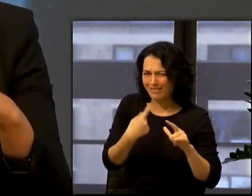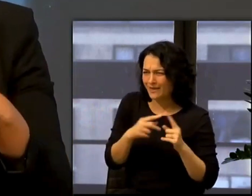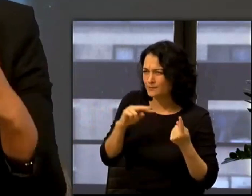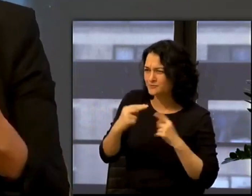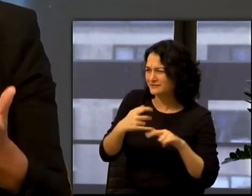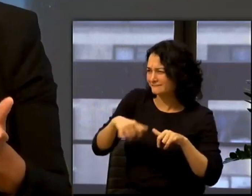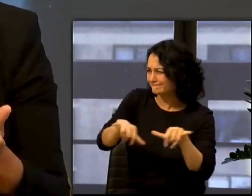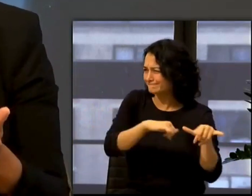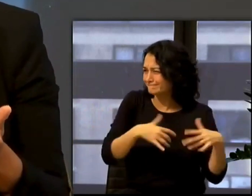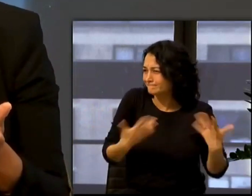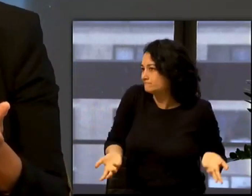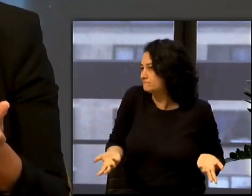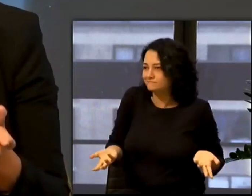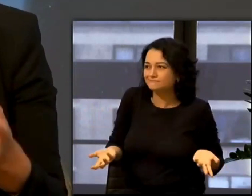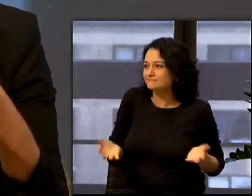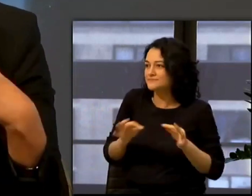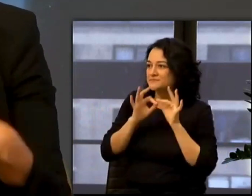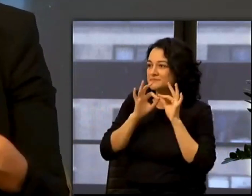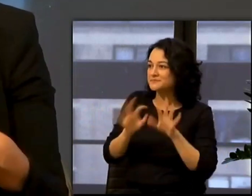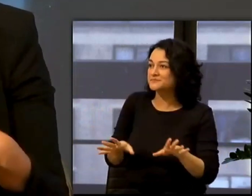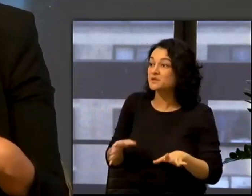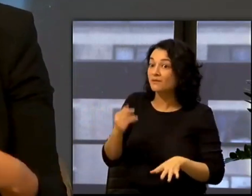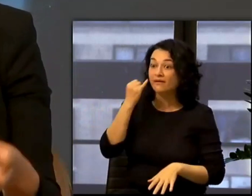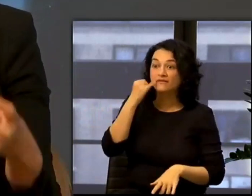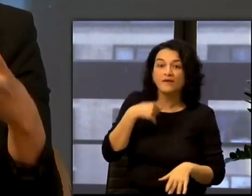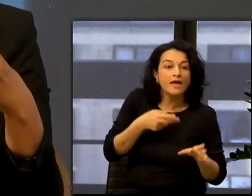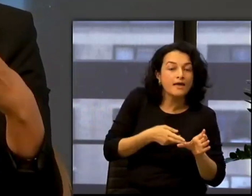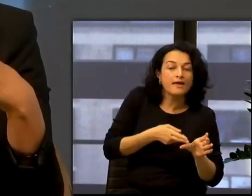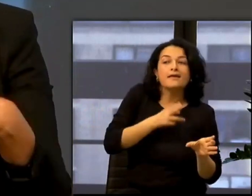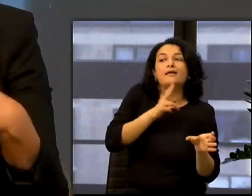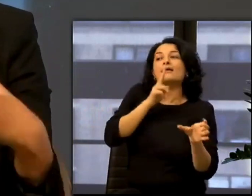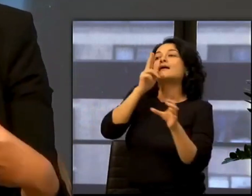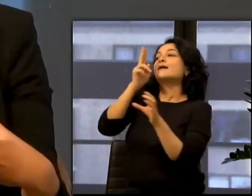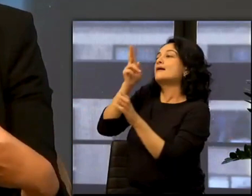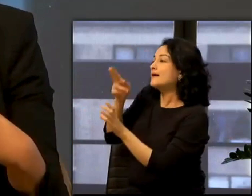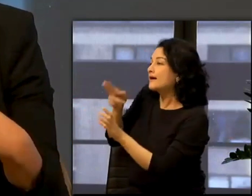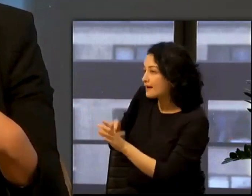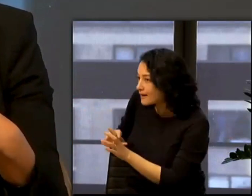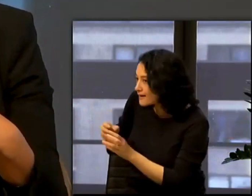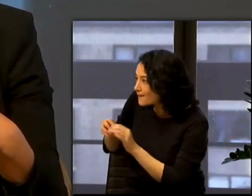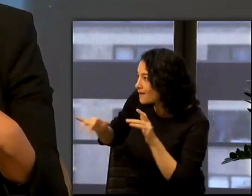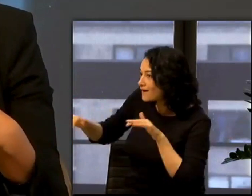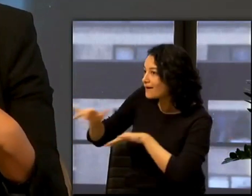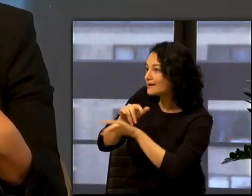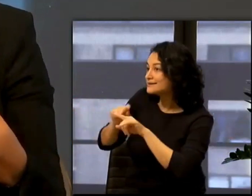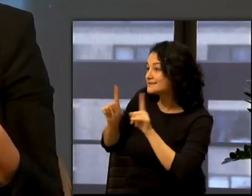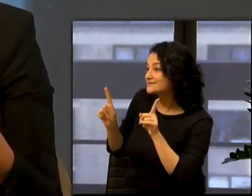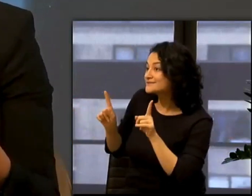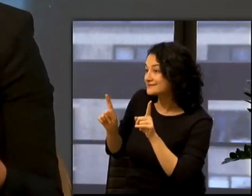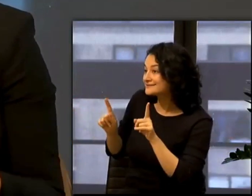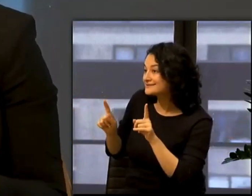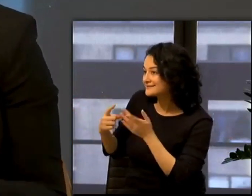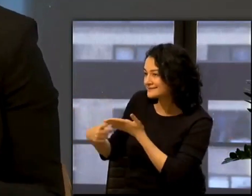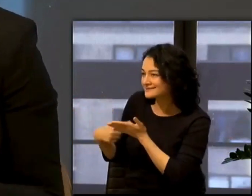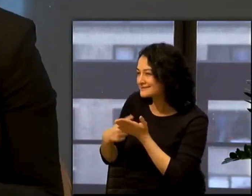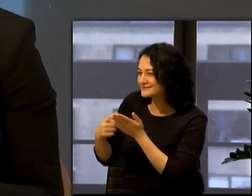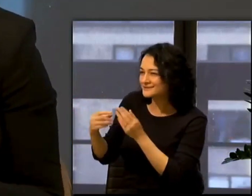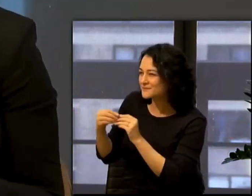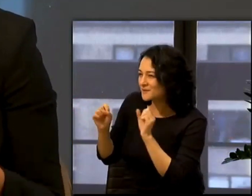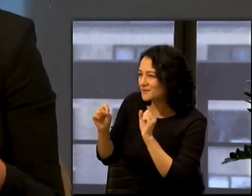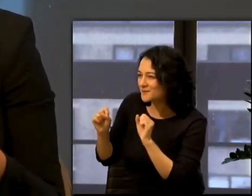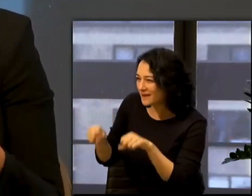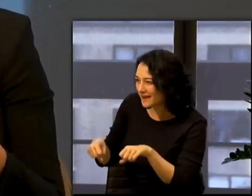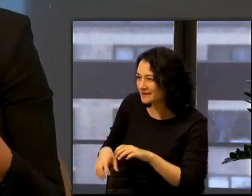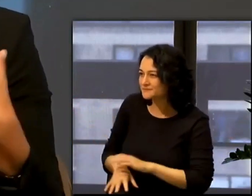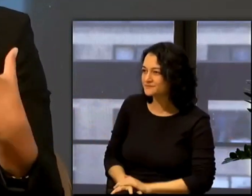are we doing outreach essentially, and then two, kind of like once we're in front of people, what are we actually looking for, right? Is